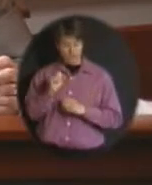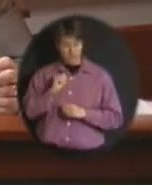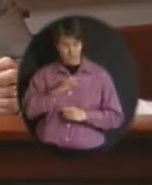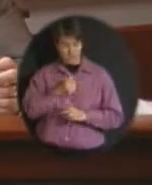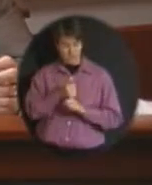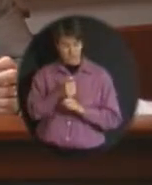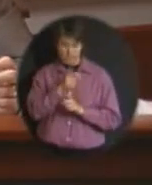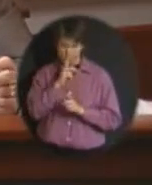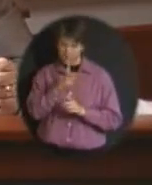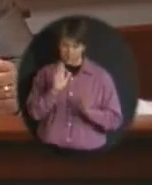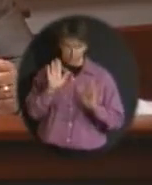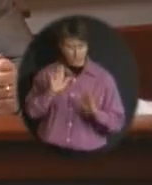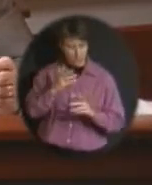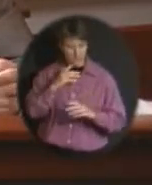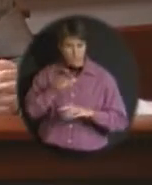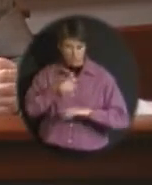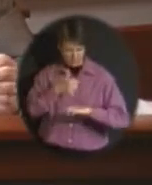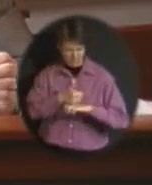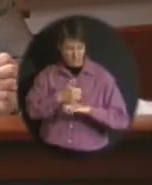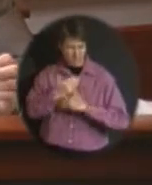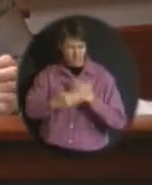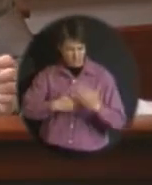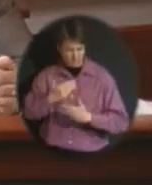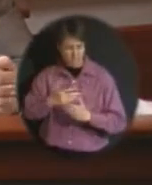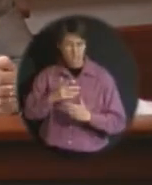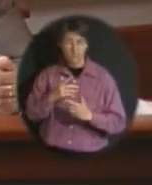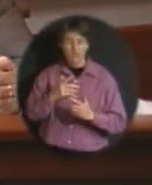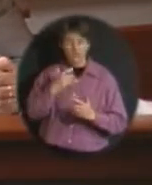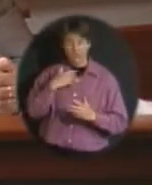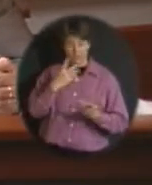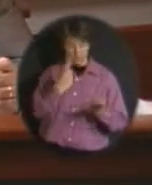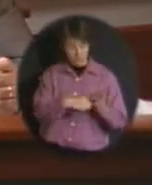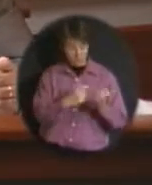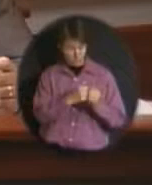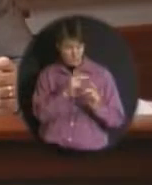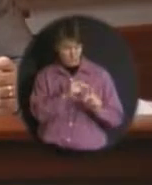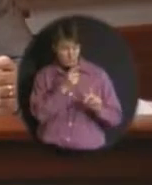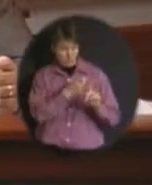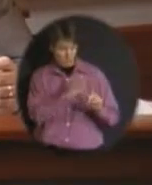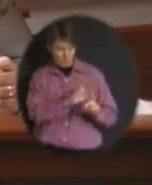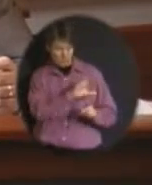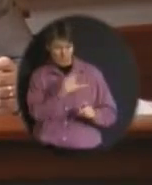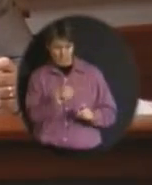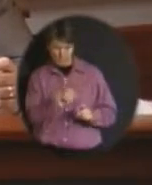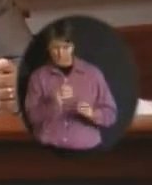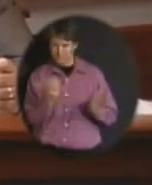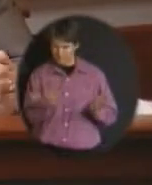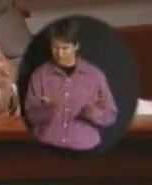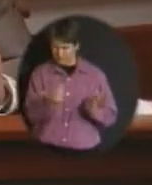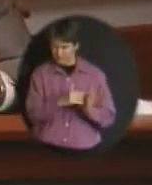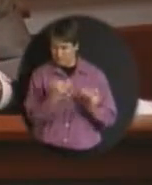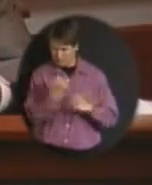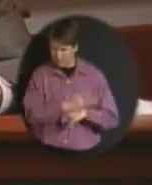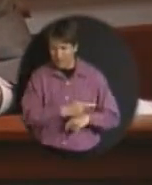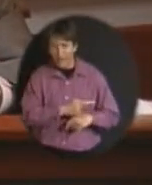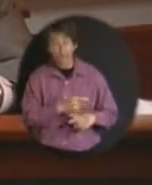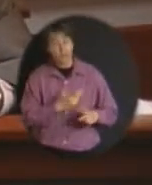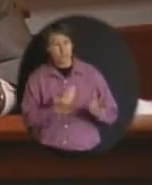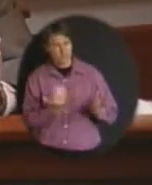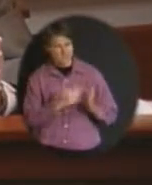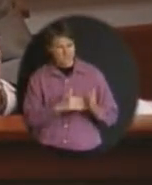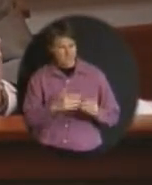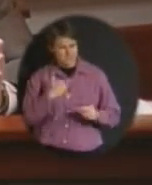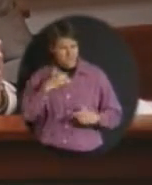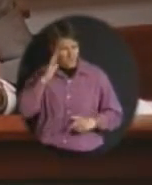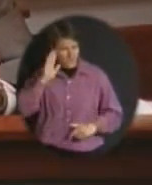this implementation phase. And if you talk to the people from the company that are here again today, again, I know